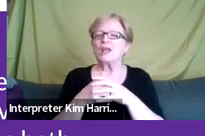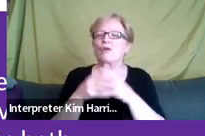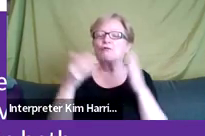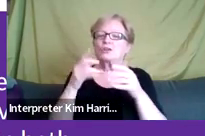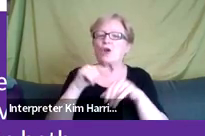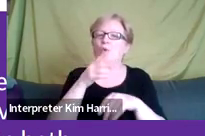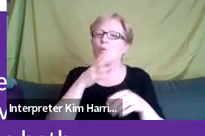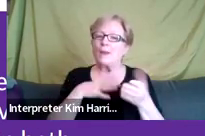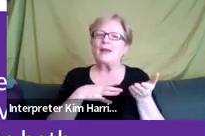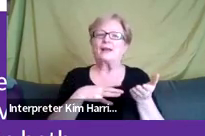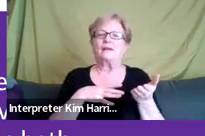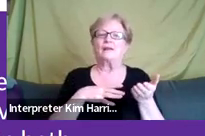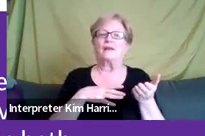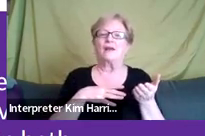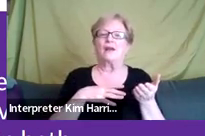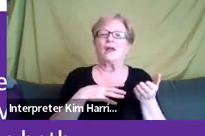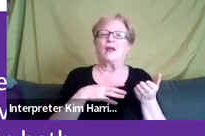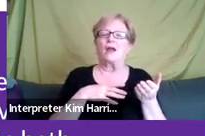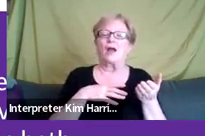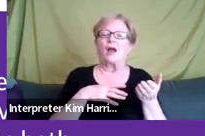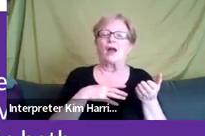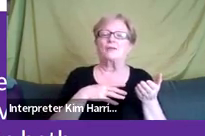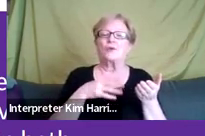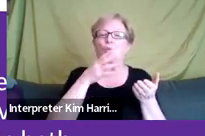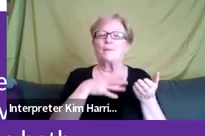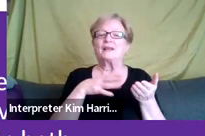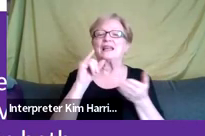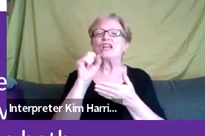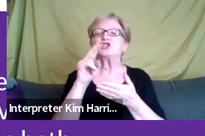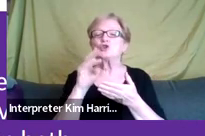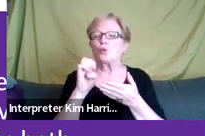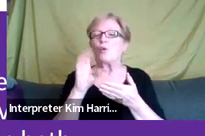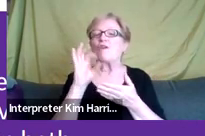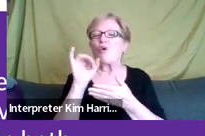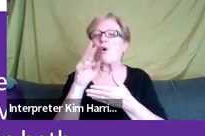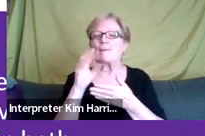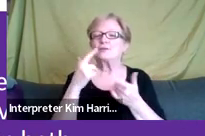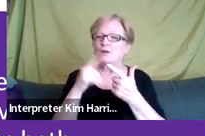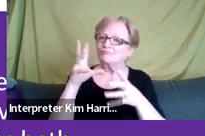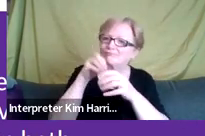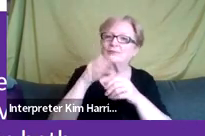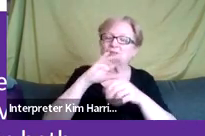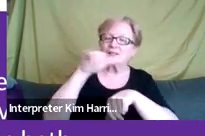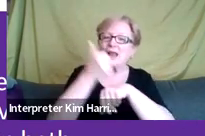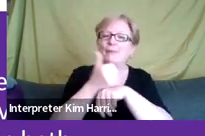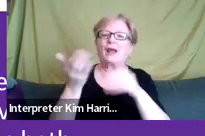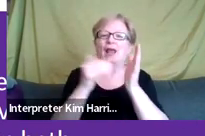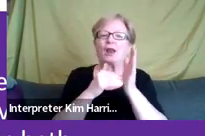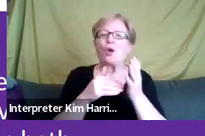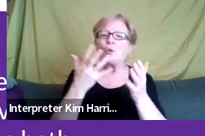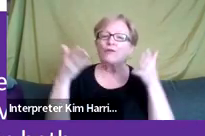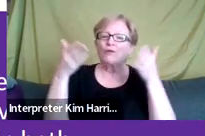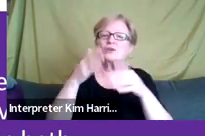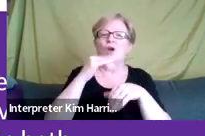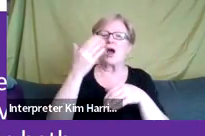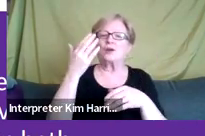women, because prior to that, the focus seemed to be heavily centered on white women and the